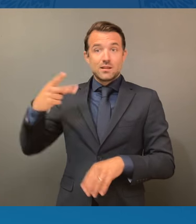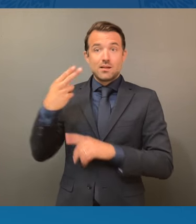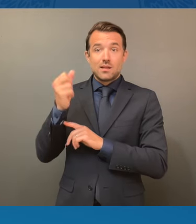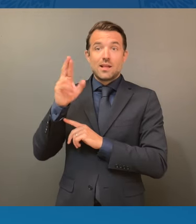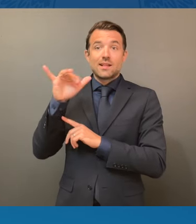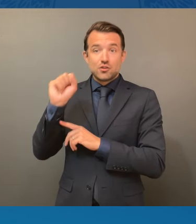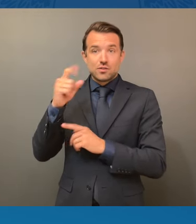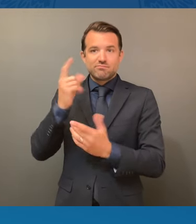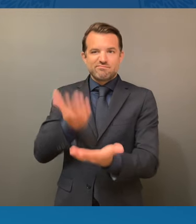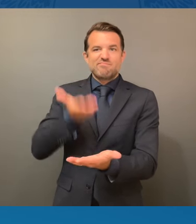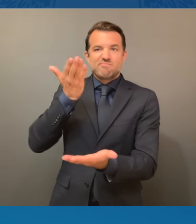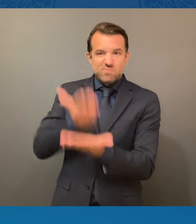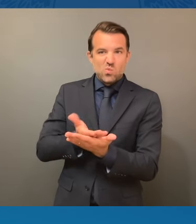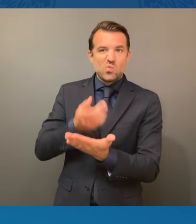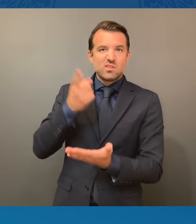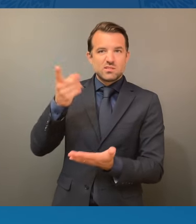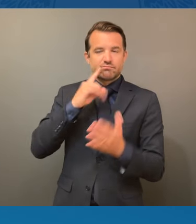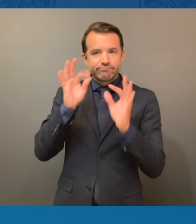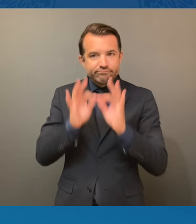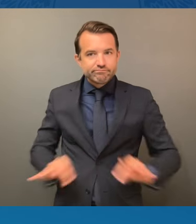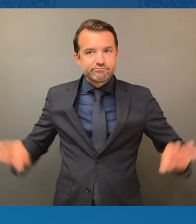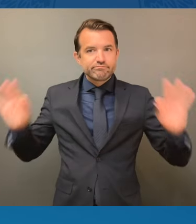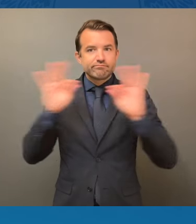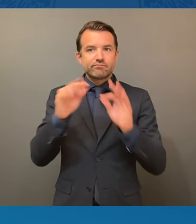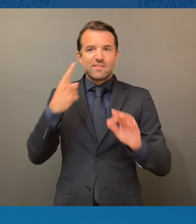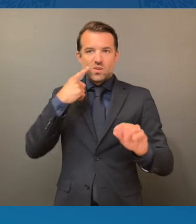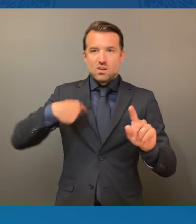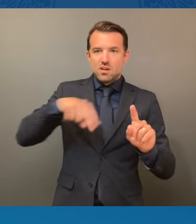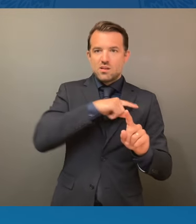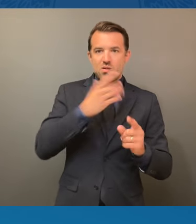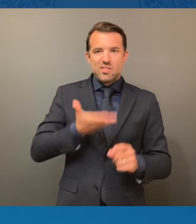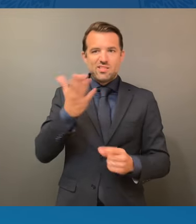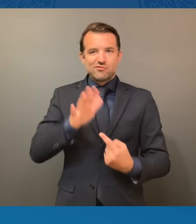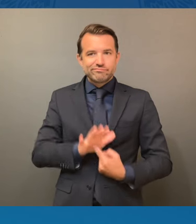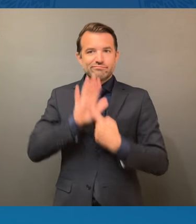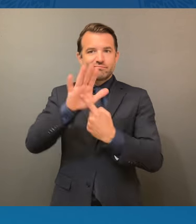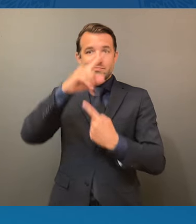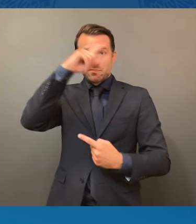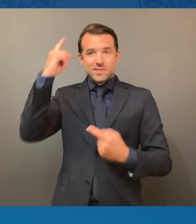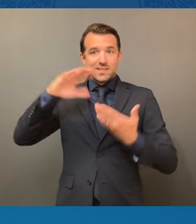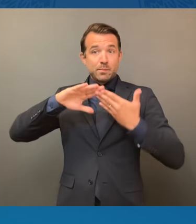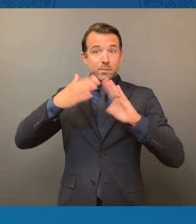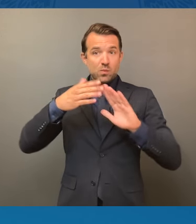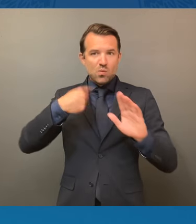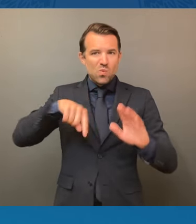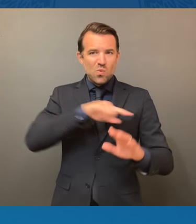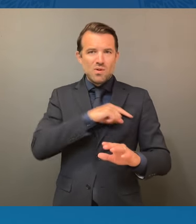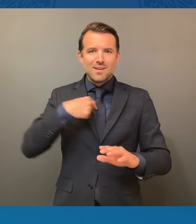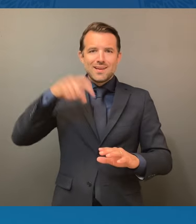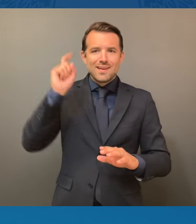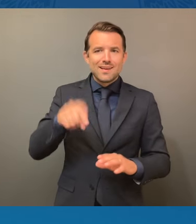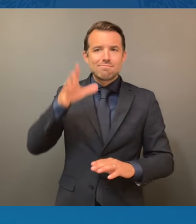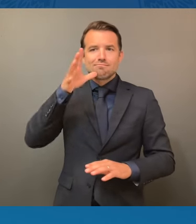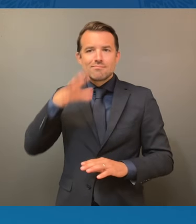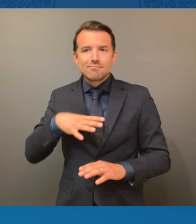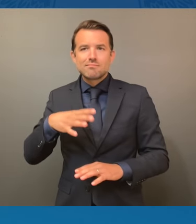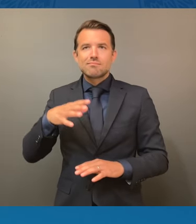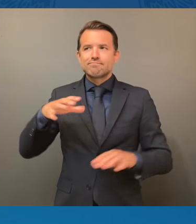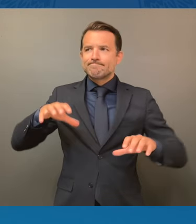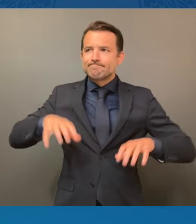representation matters. Now more than ever, we need women who take action and represent the interests of